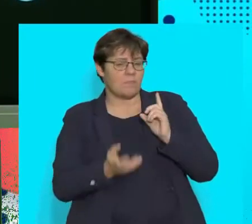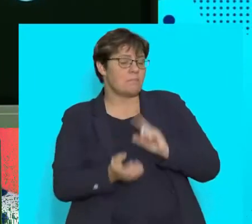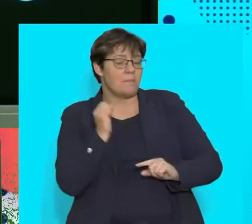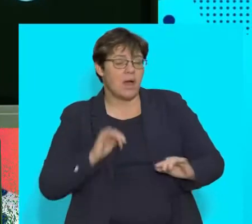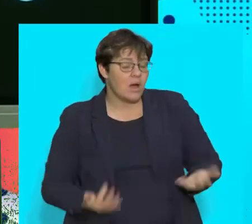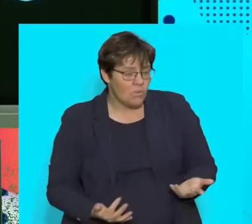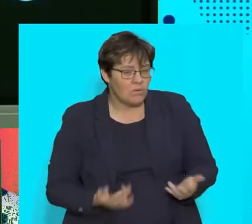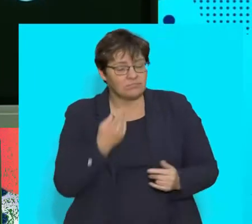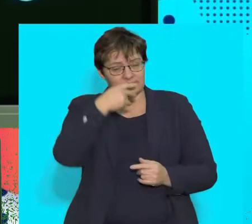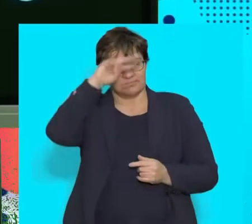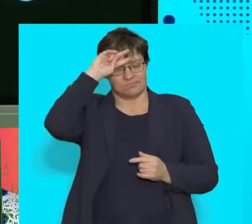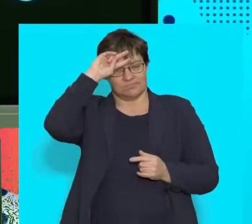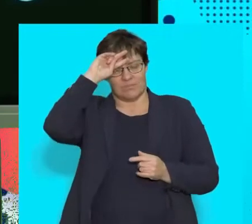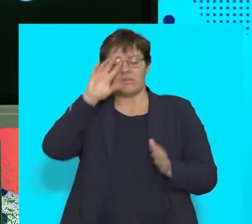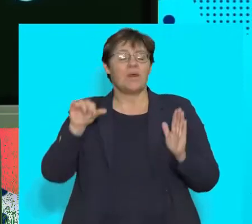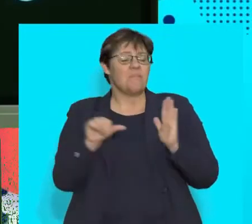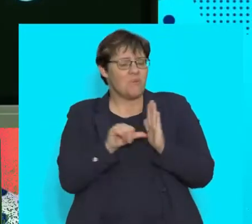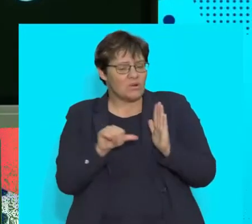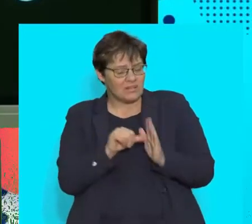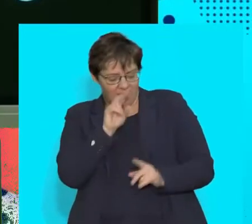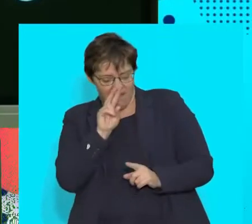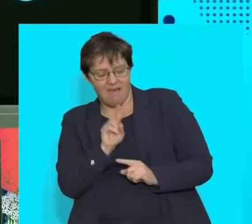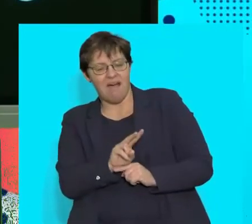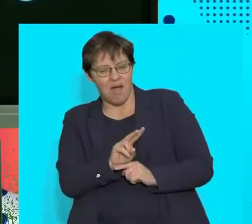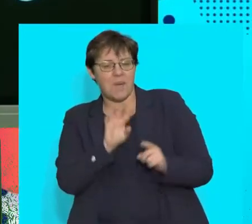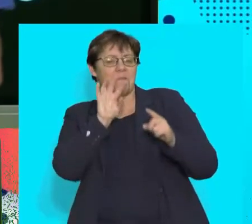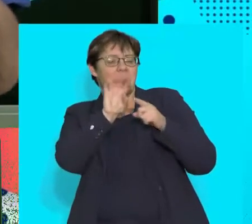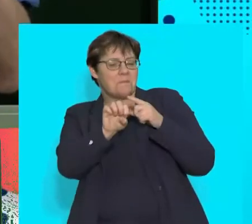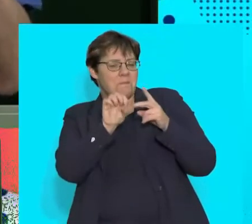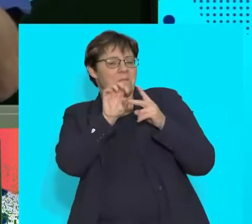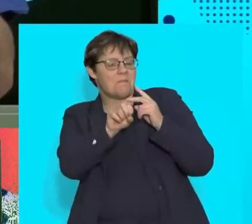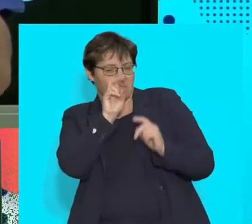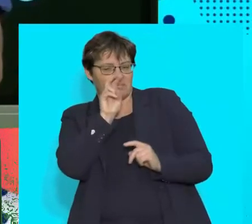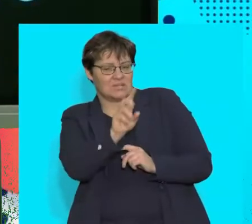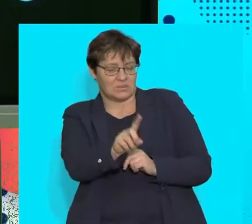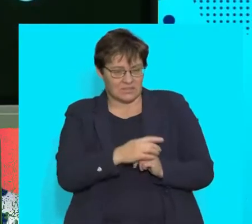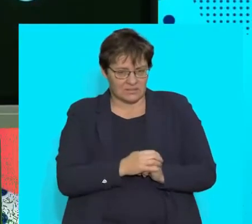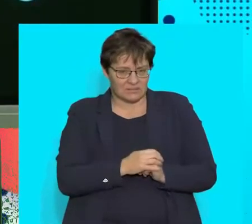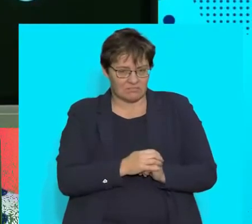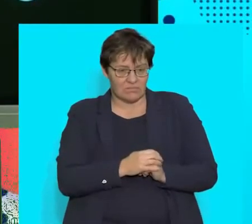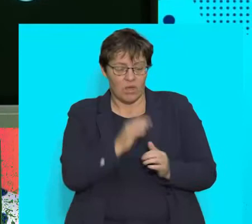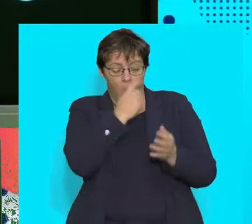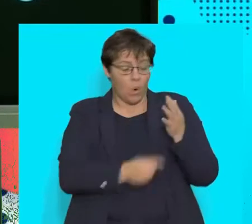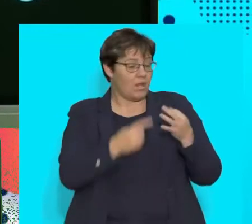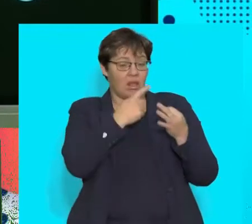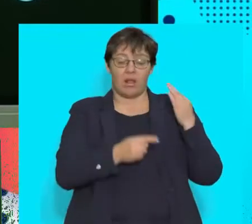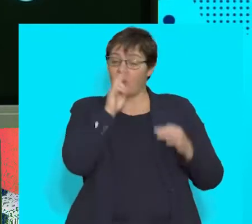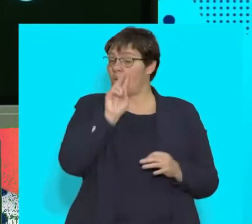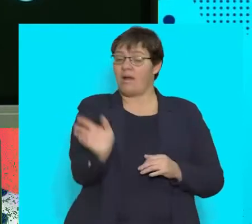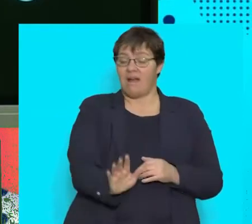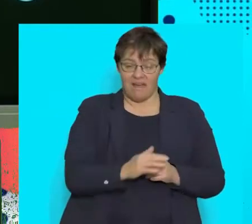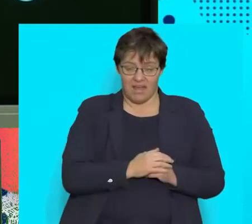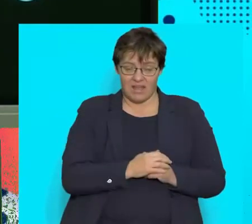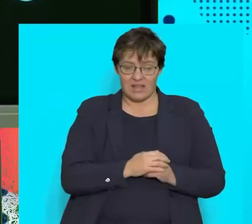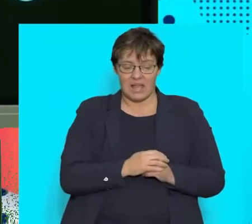can interpret them. It's important to look at them and to see. But guys, these aren't the only things to look at. We